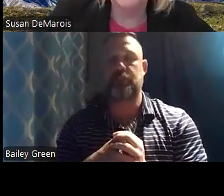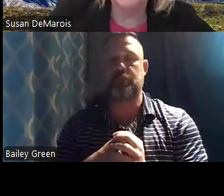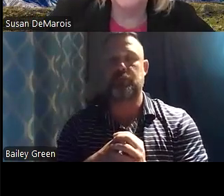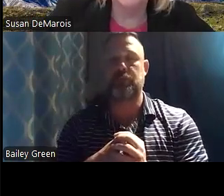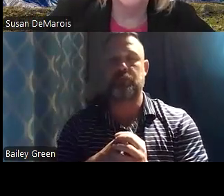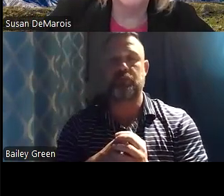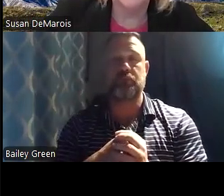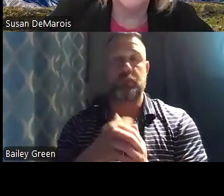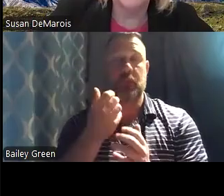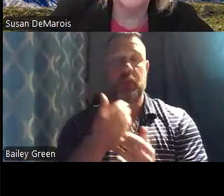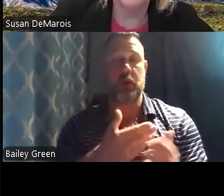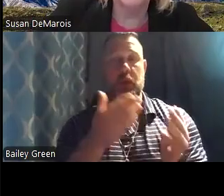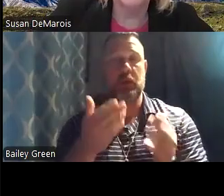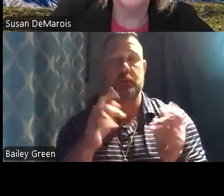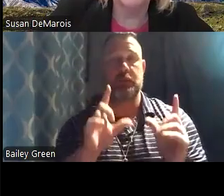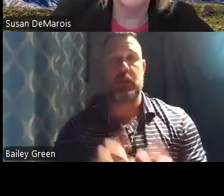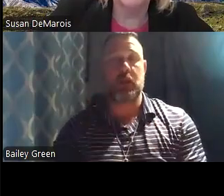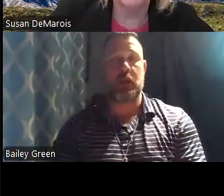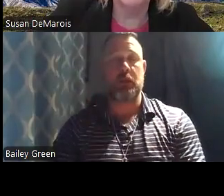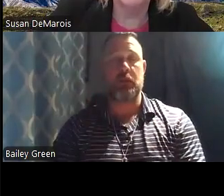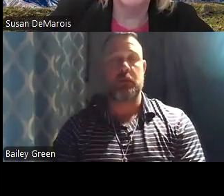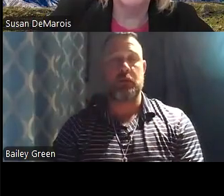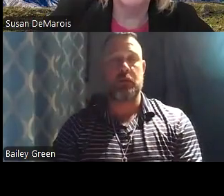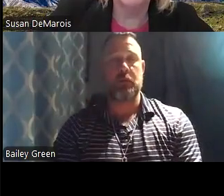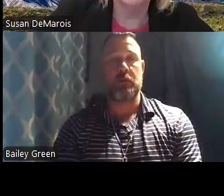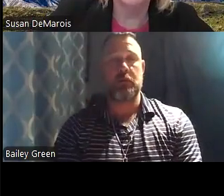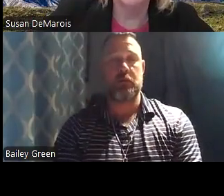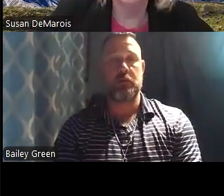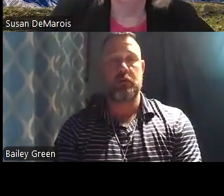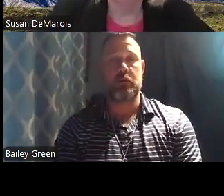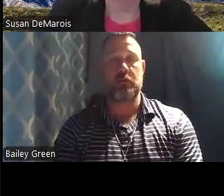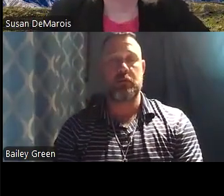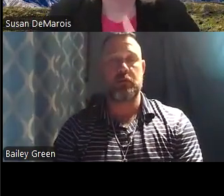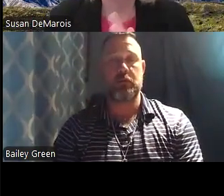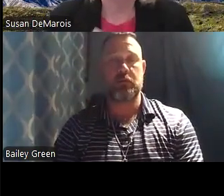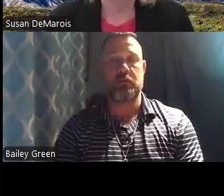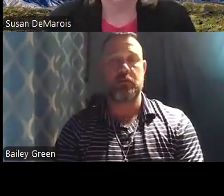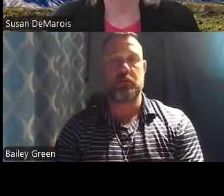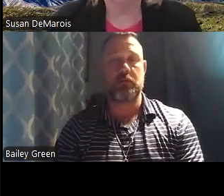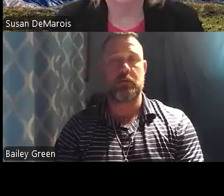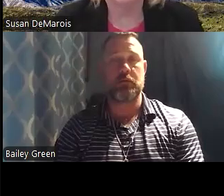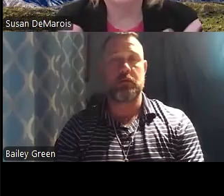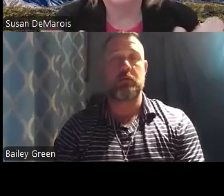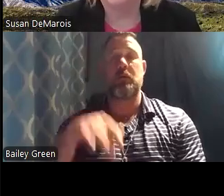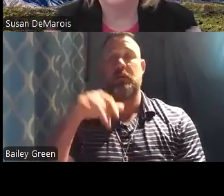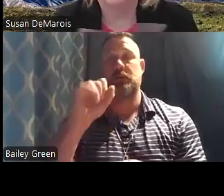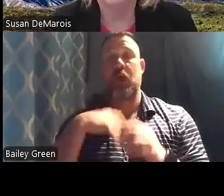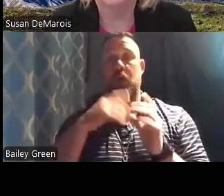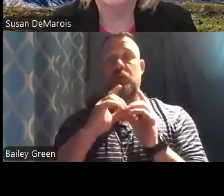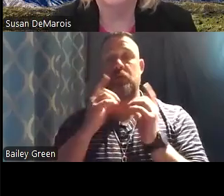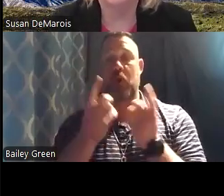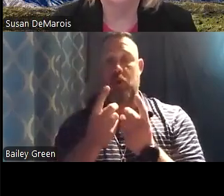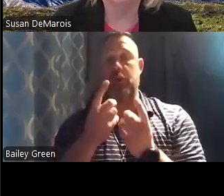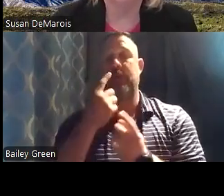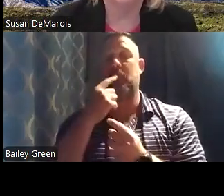And our next slide, let's see a couple other ups. Yes, so our department, for those who